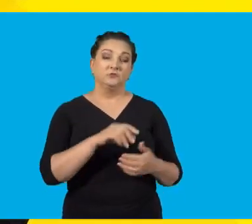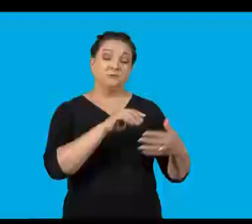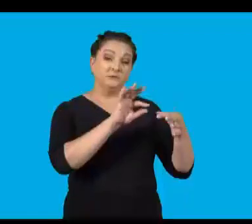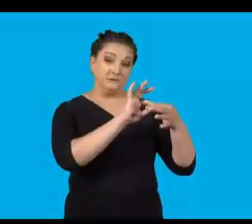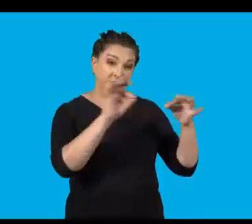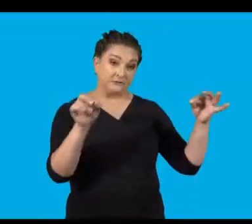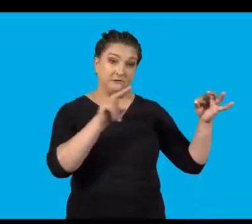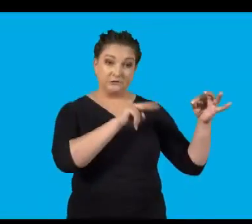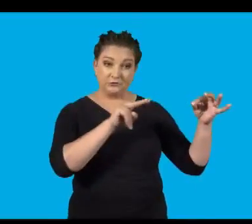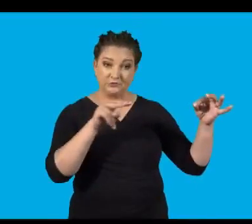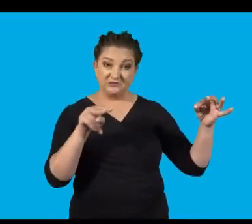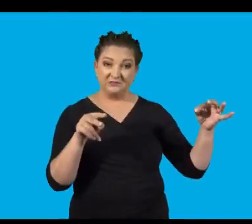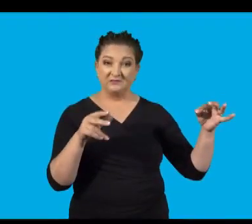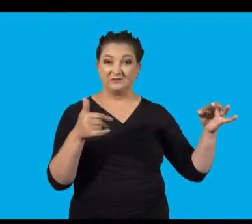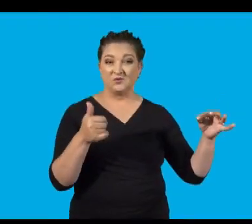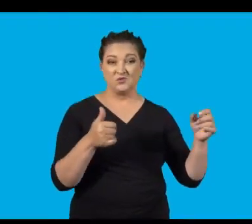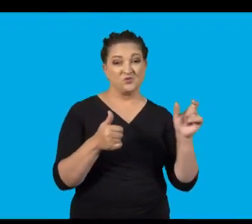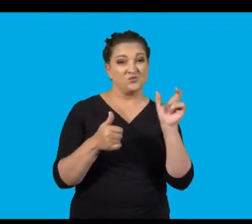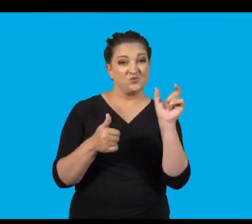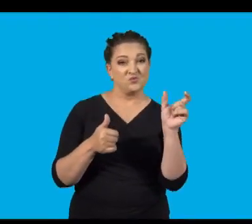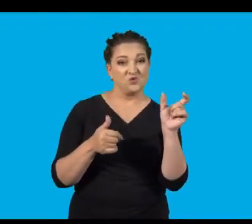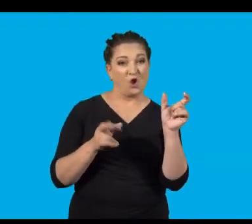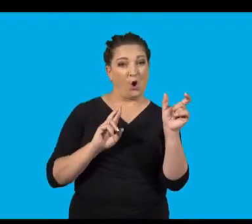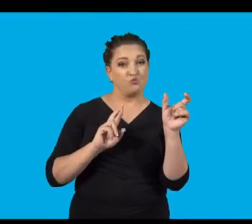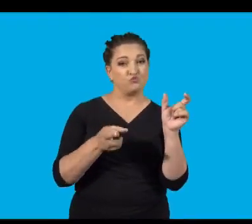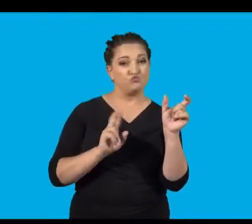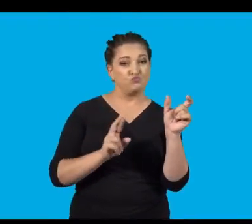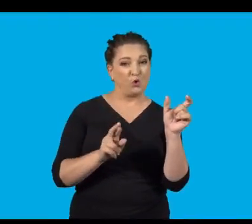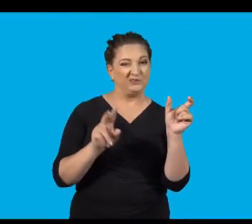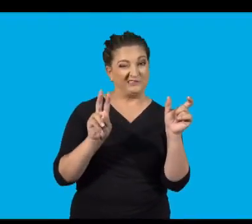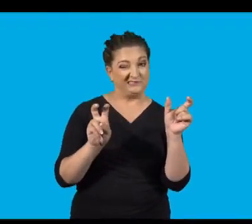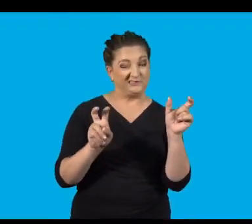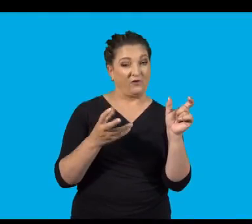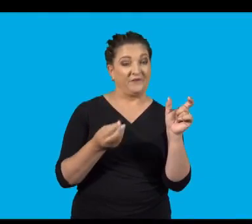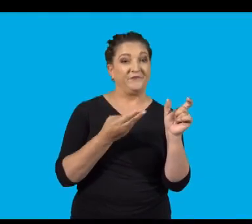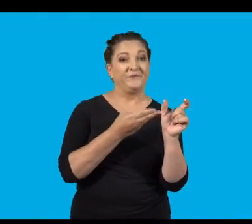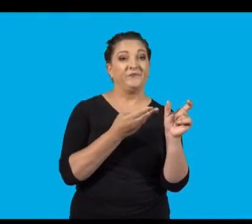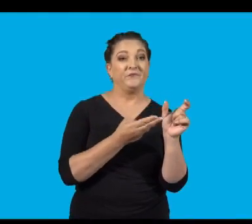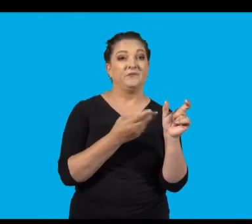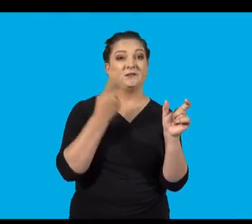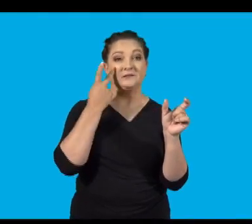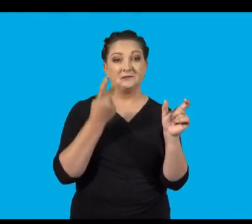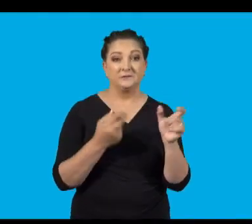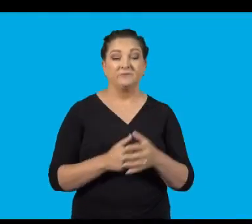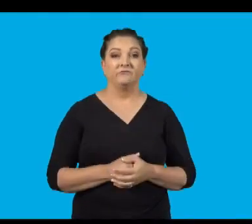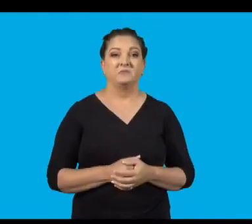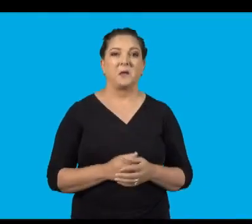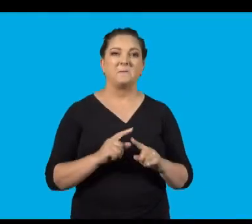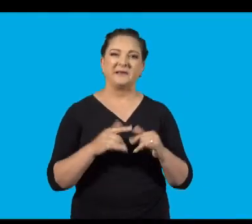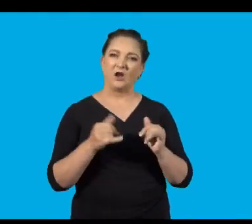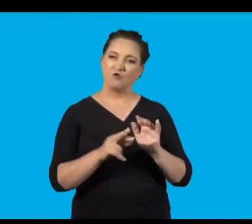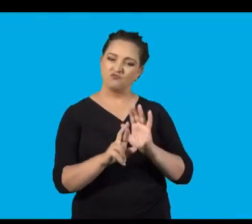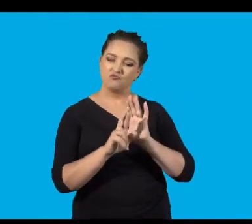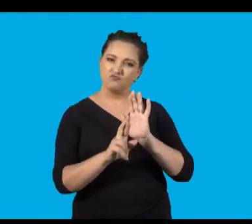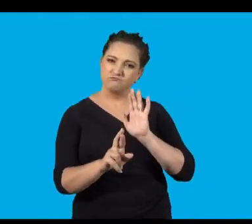it, we had a little issue with the word respond, okay? So let's look at our response